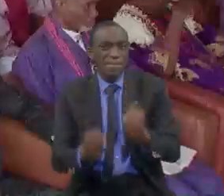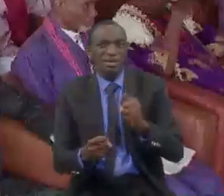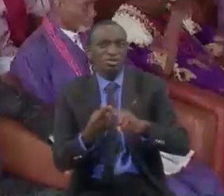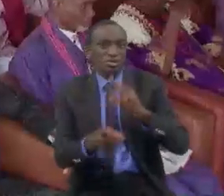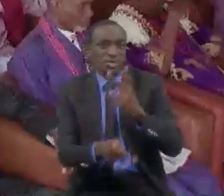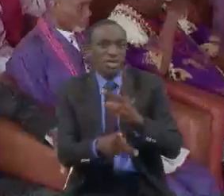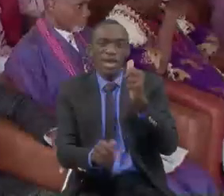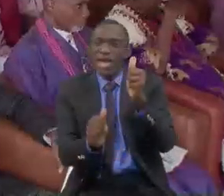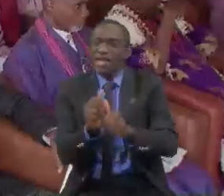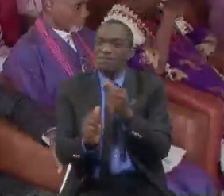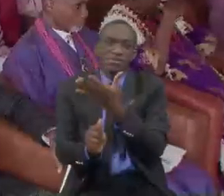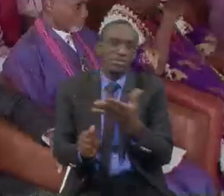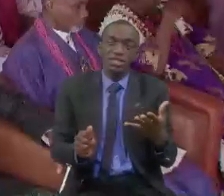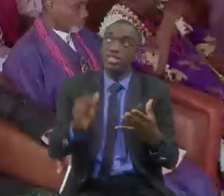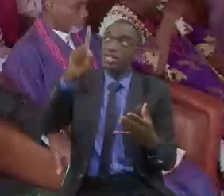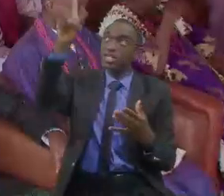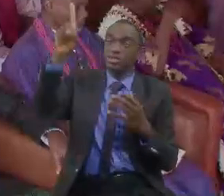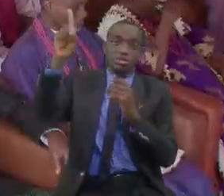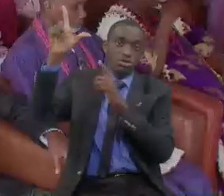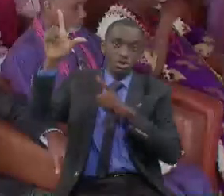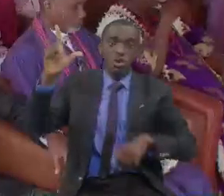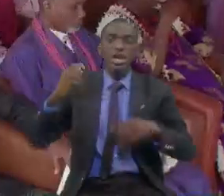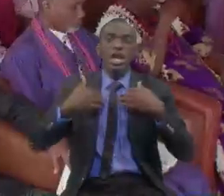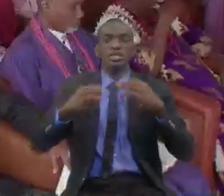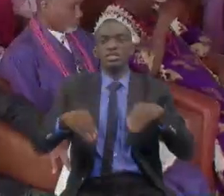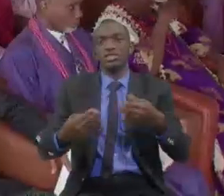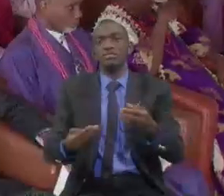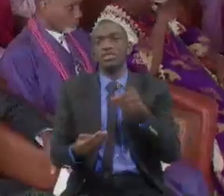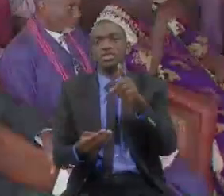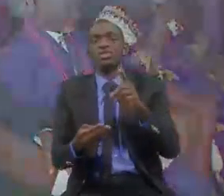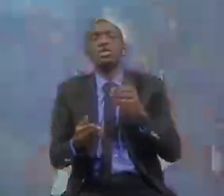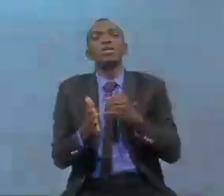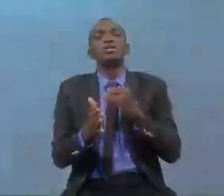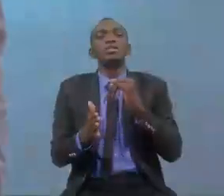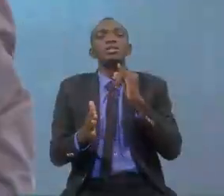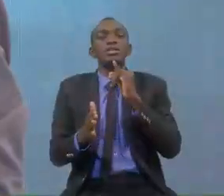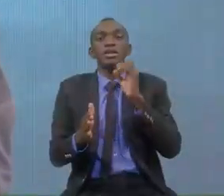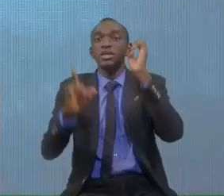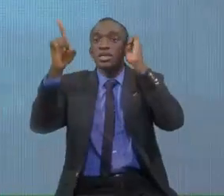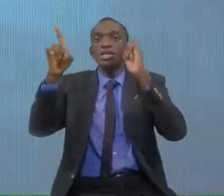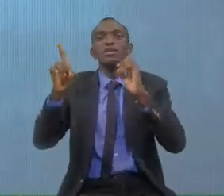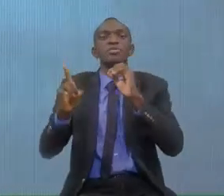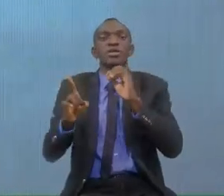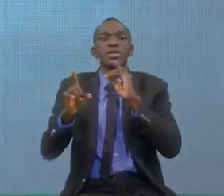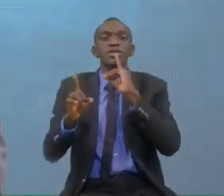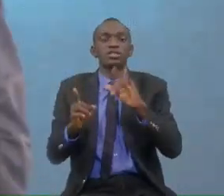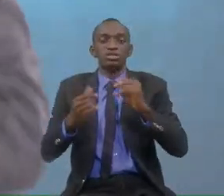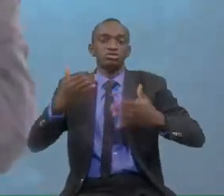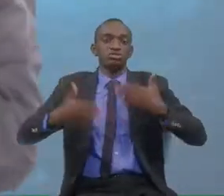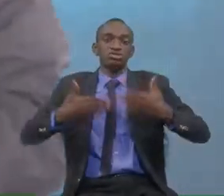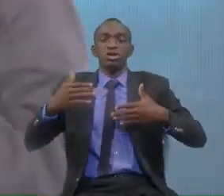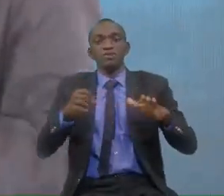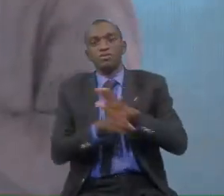the Lord has given you is the joyful spirit. He is the keeping spirit.